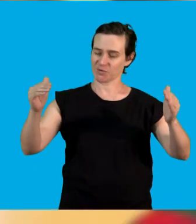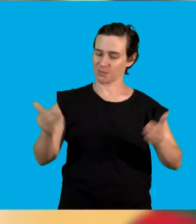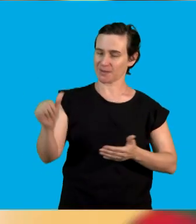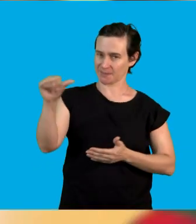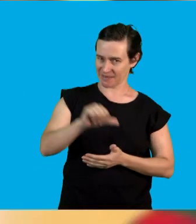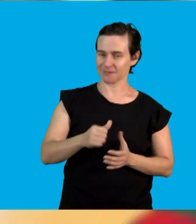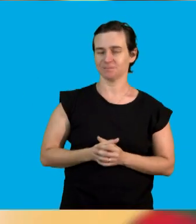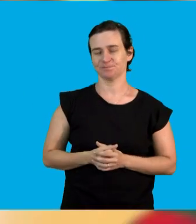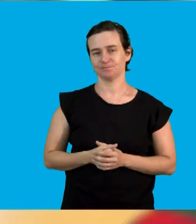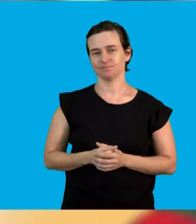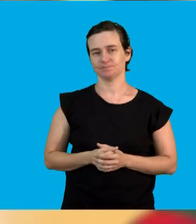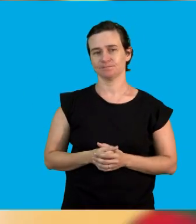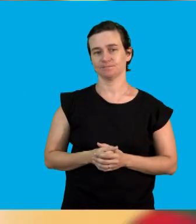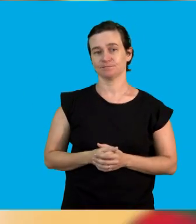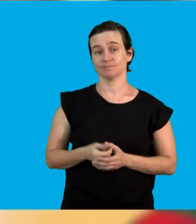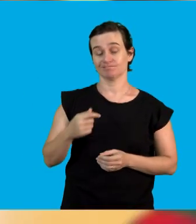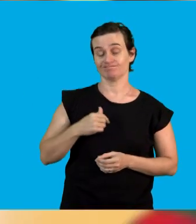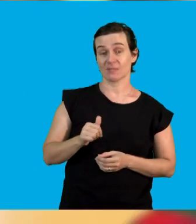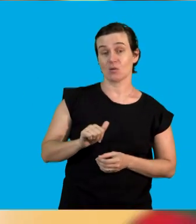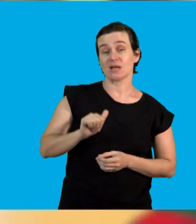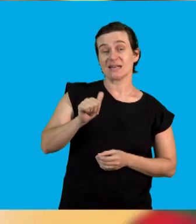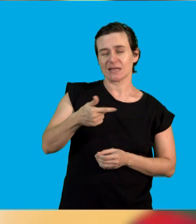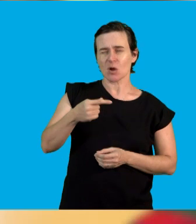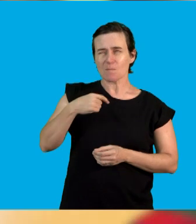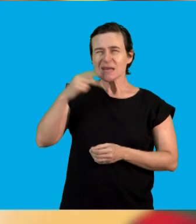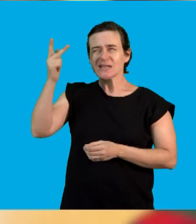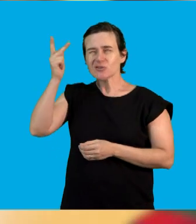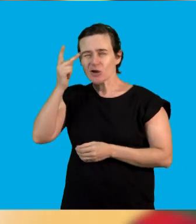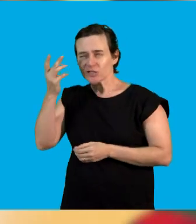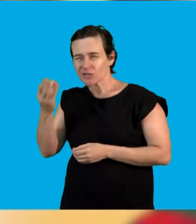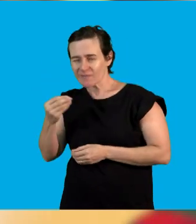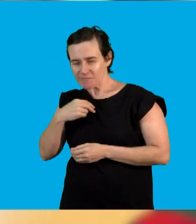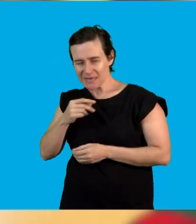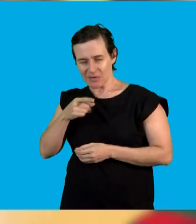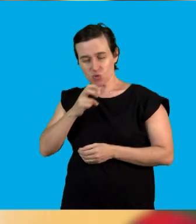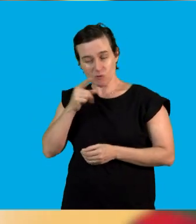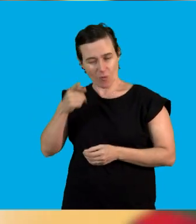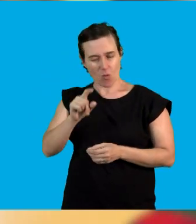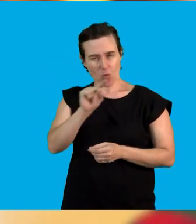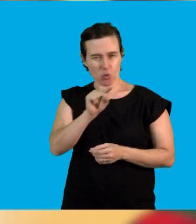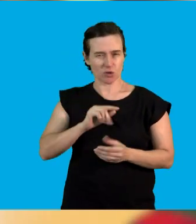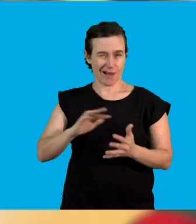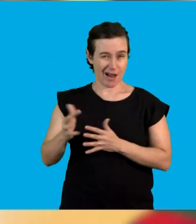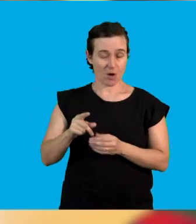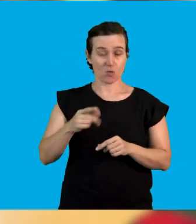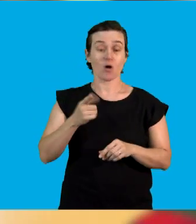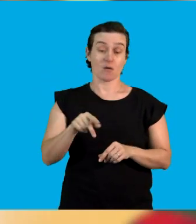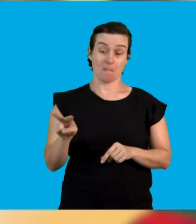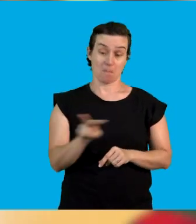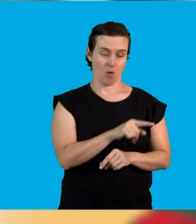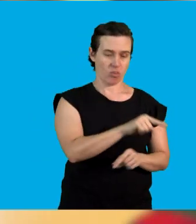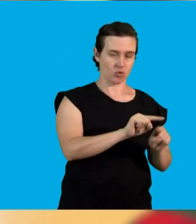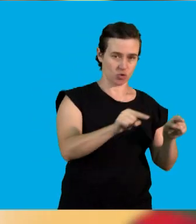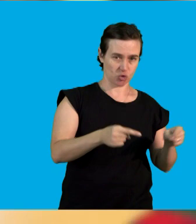Welcome back, learners. So now, as you have said, we're jumping to our application questions that are still based on a series circuit and also a parallel